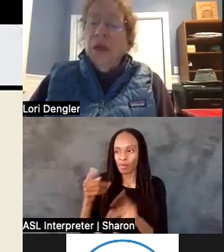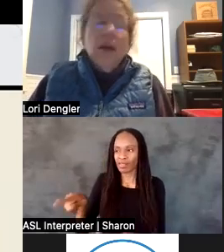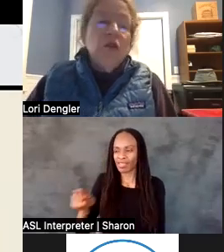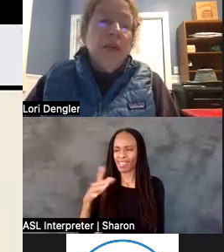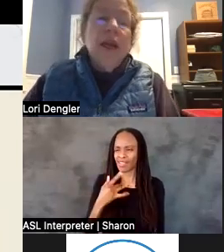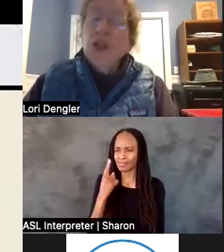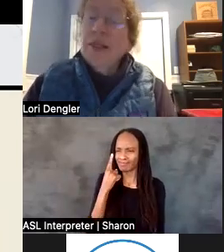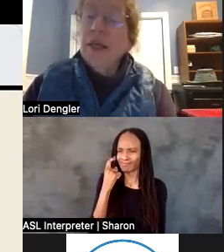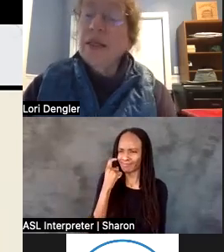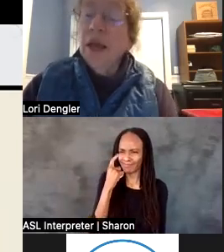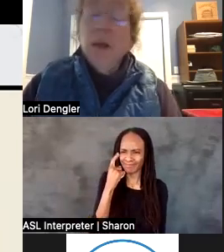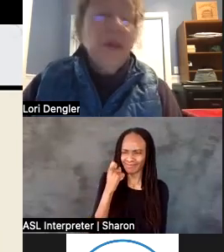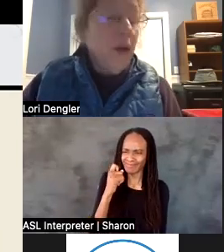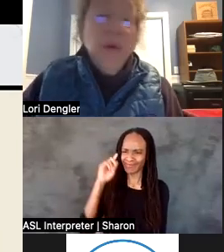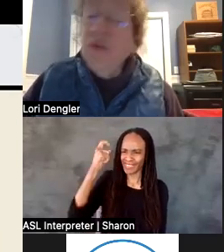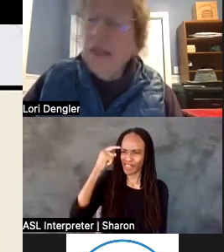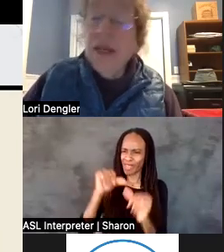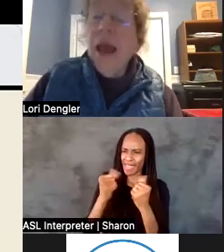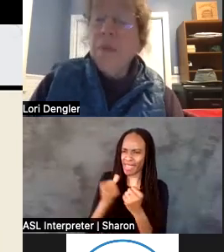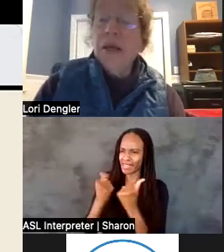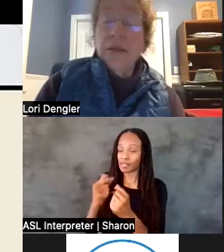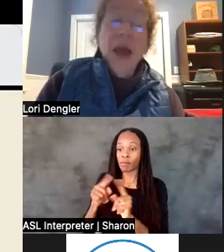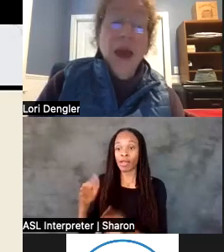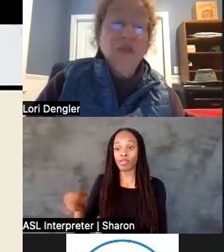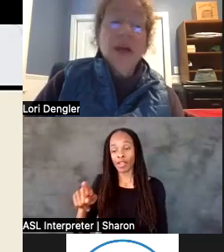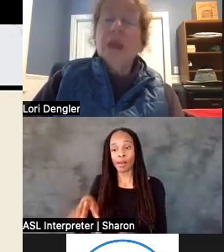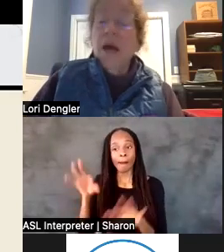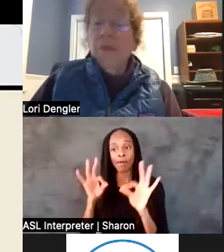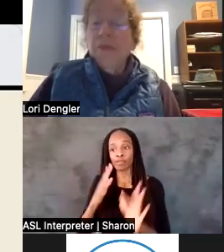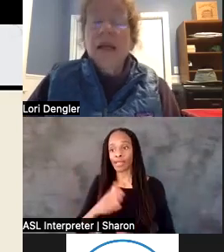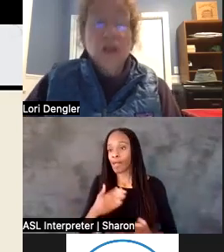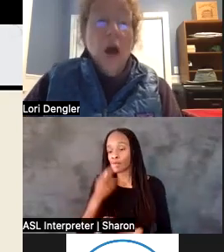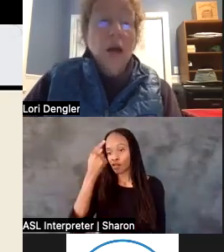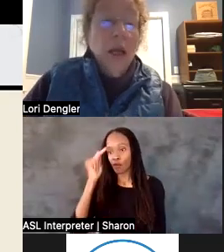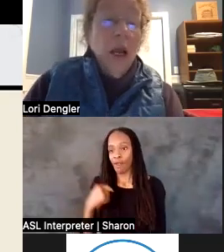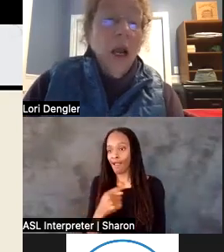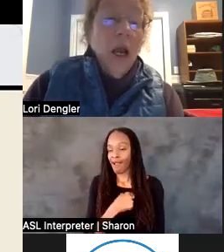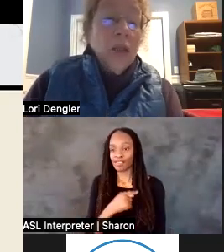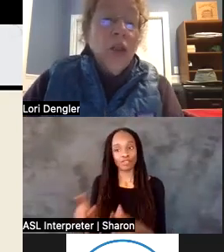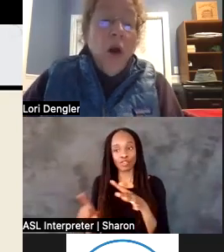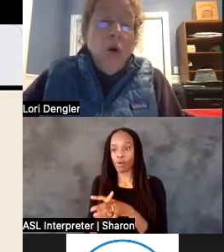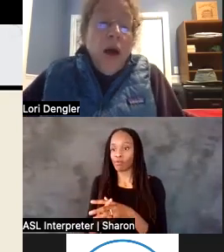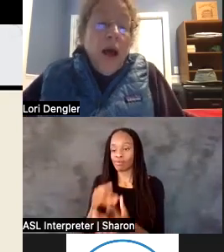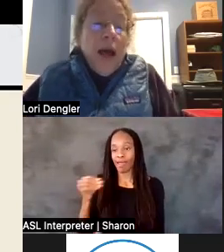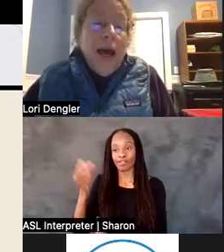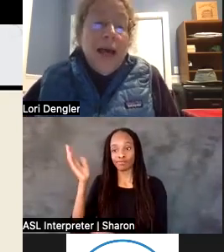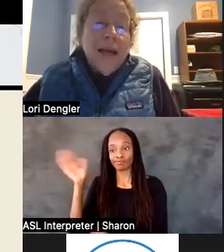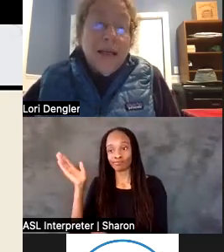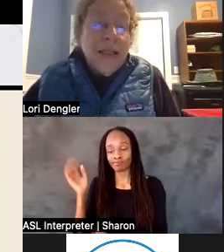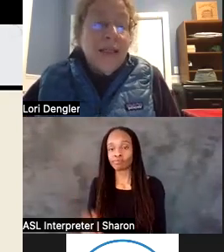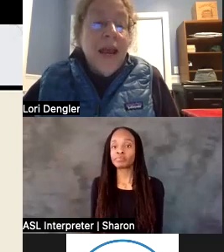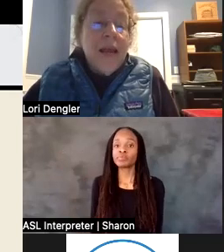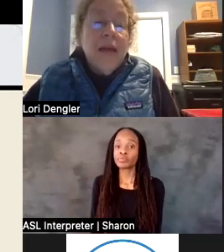of government agencies, but they're perfectly happy to have us come and talk. So